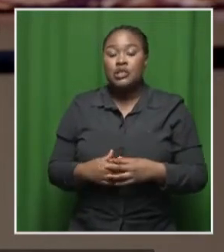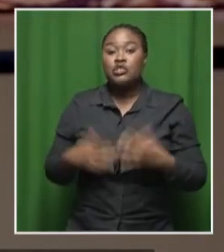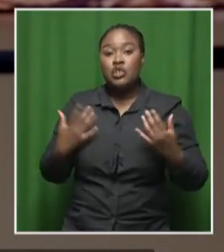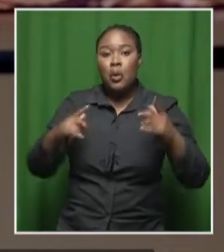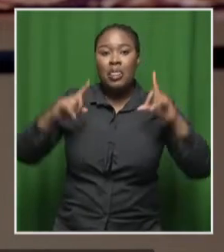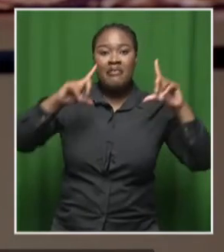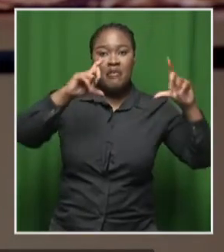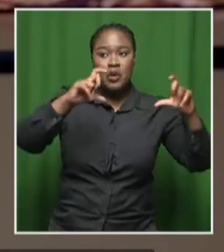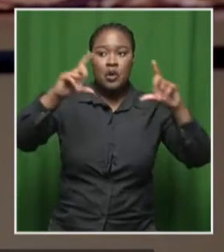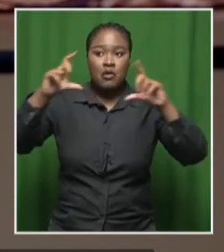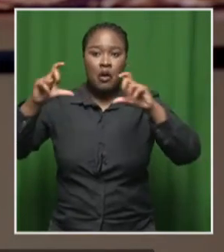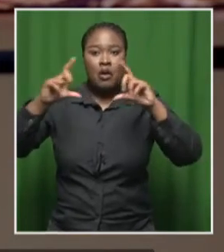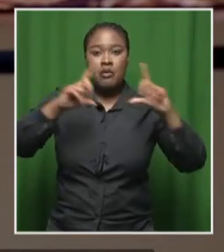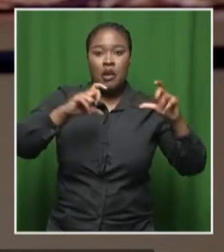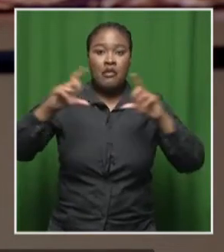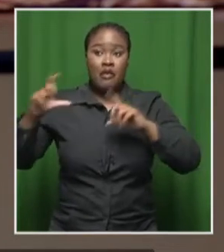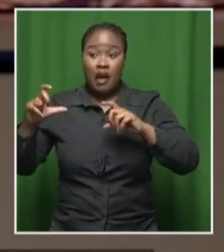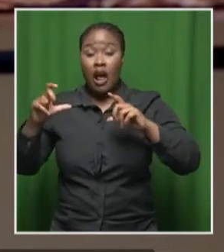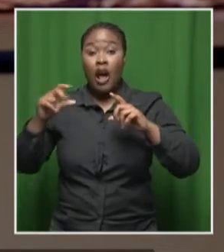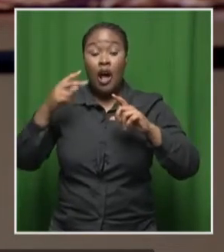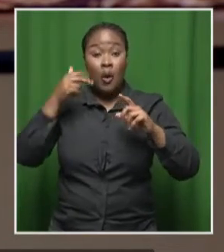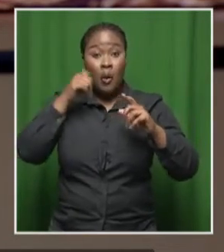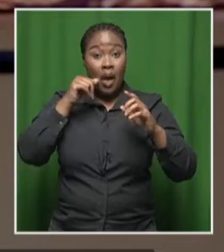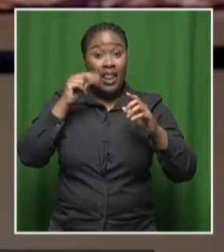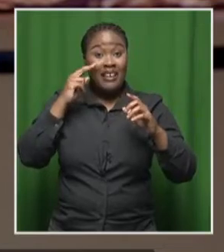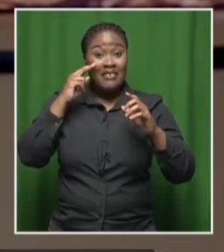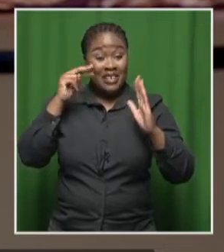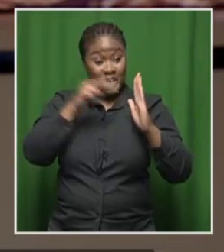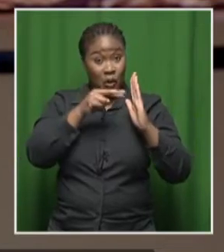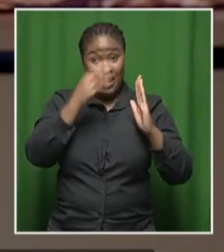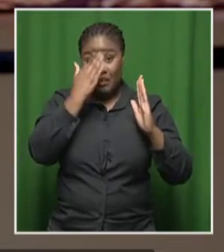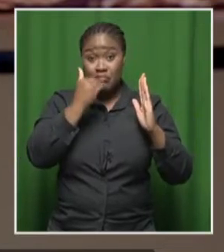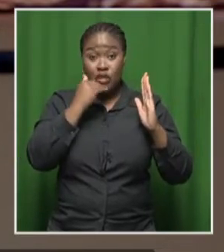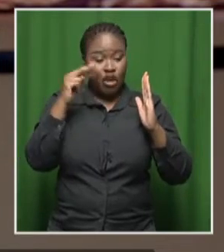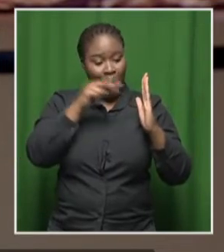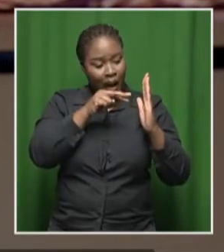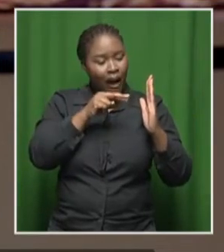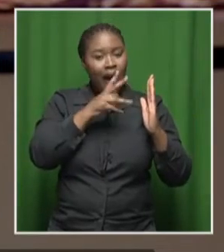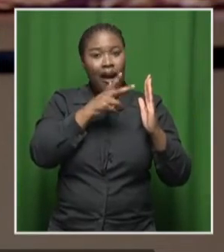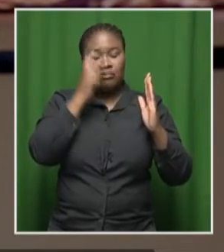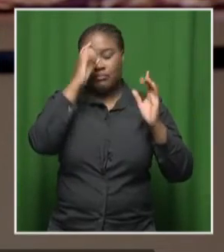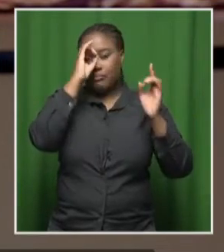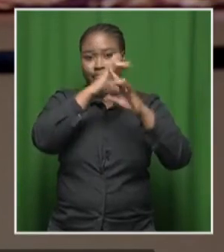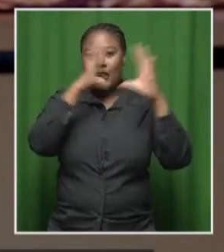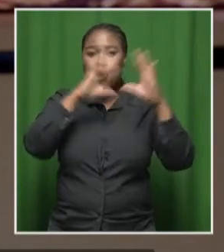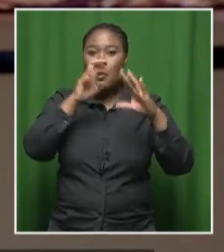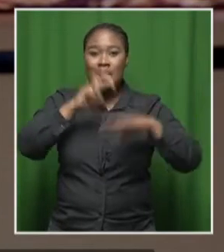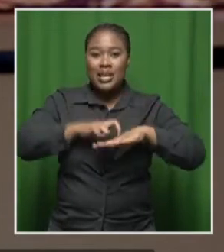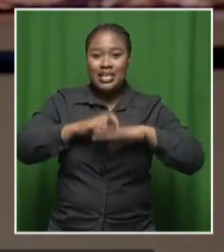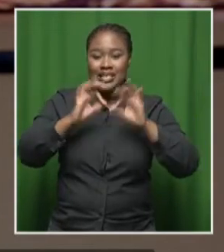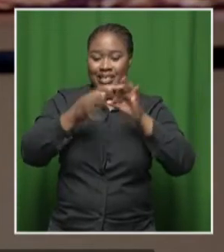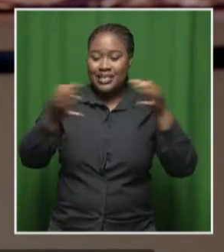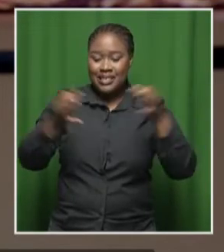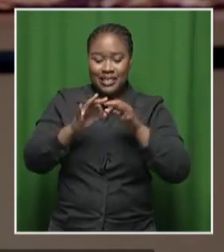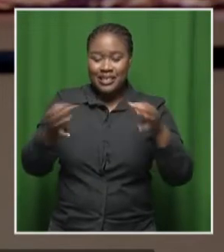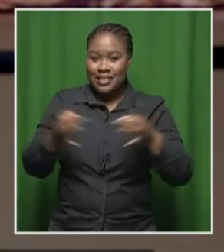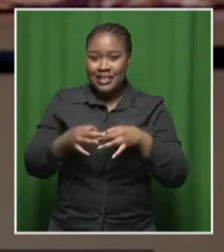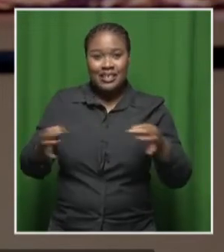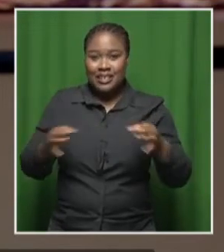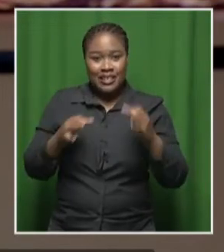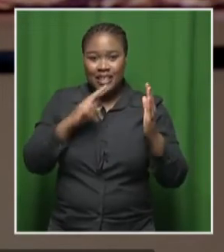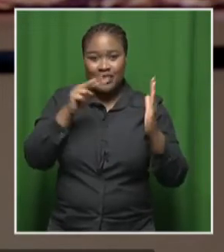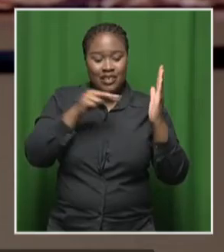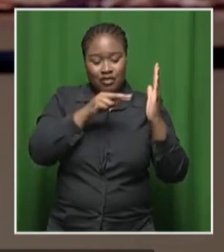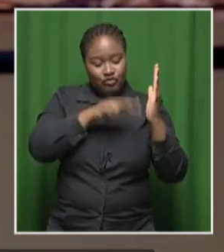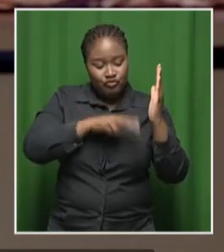a photographic essay that you could read on their own without the text. And the text is also very illustrative in the writing. It's very descriptive. So you could